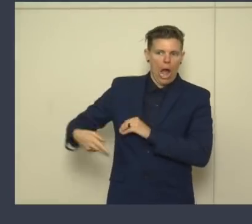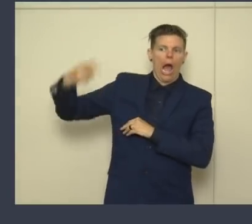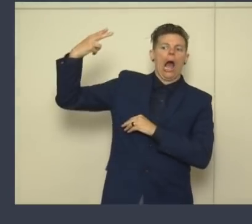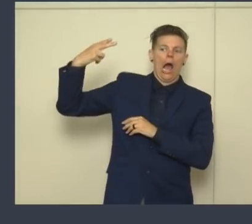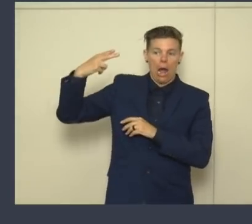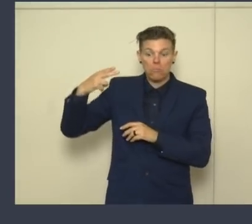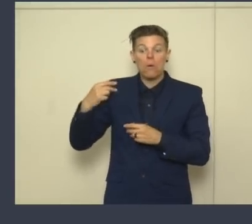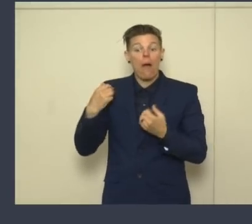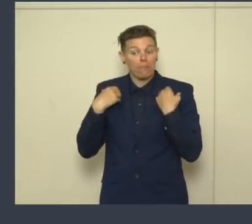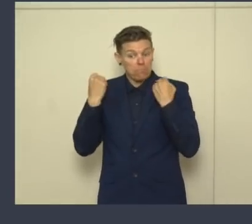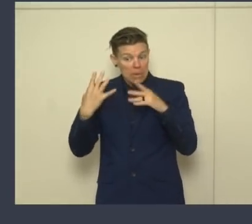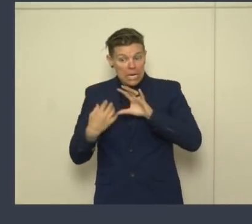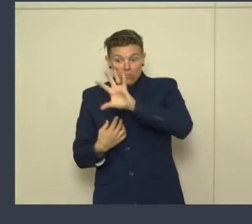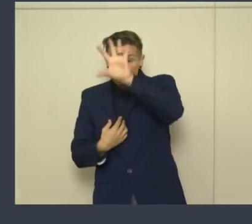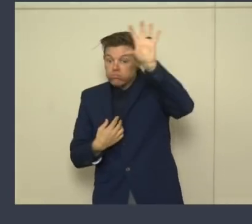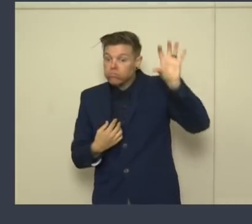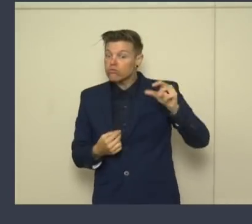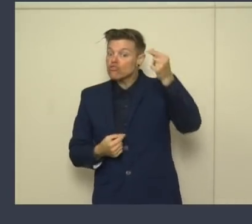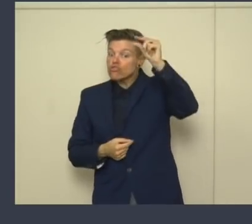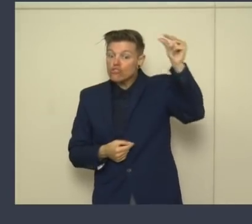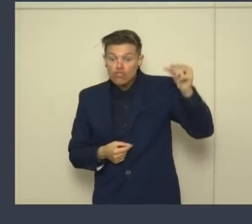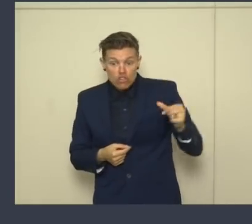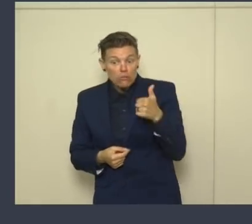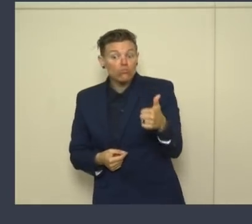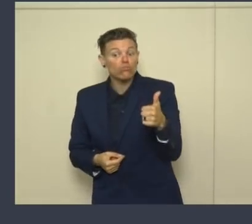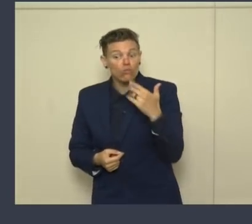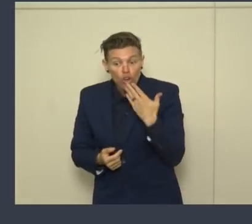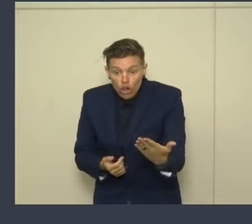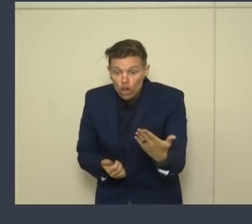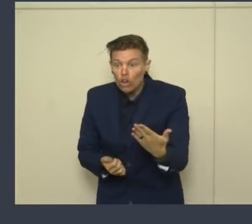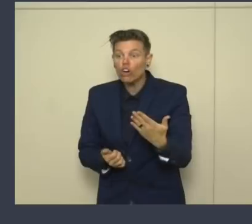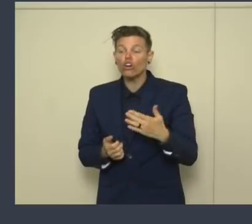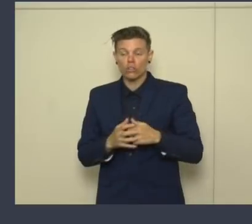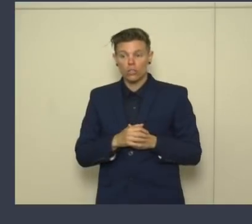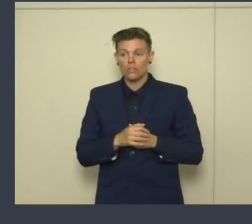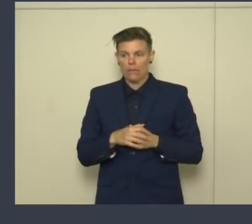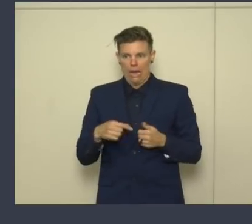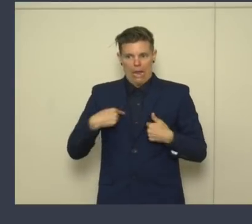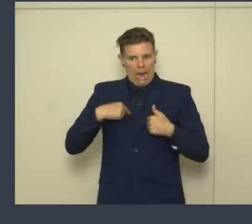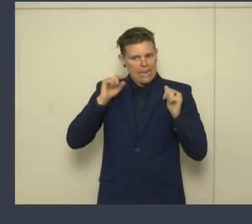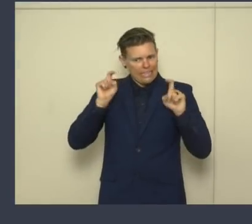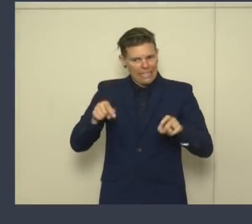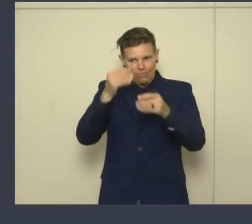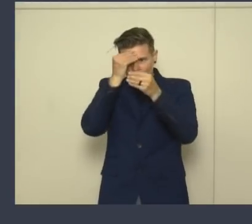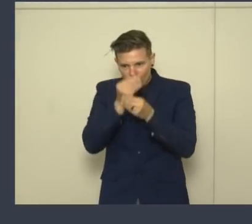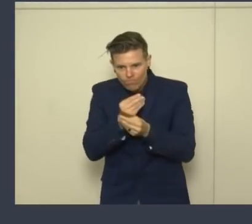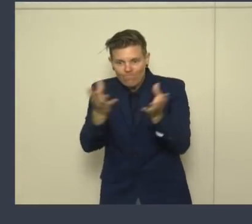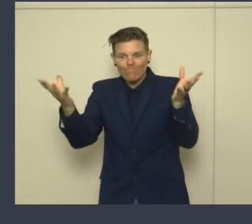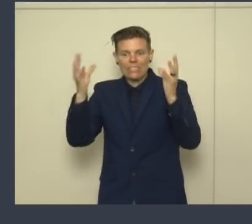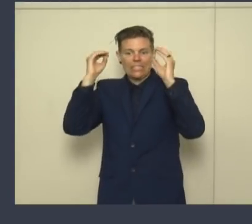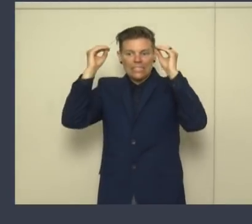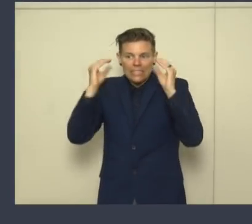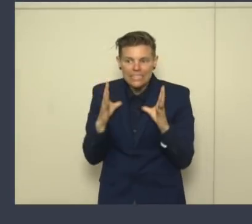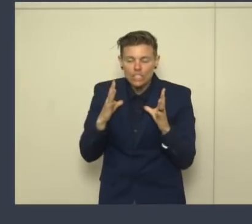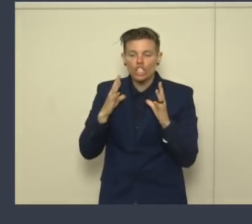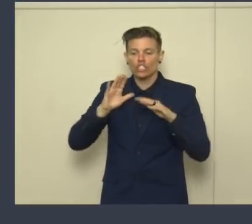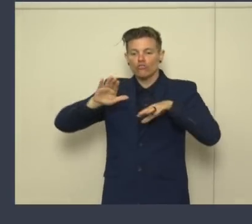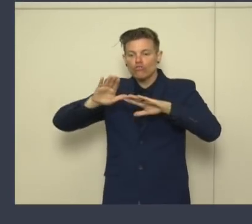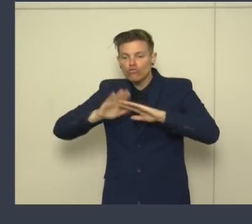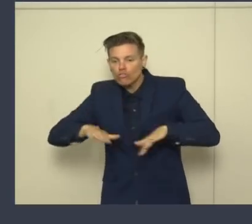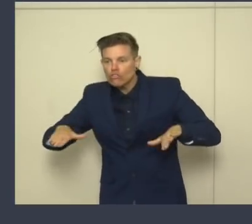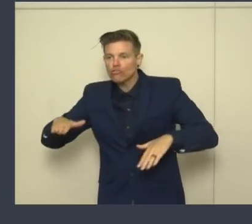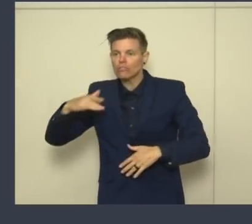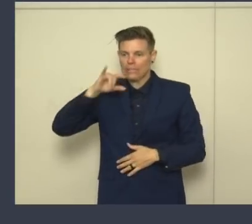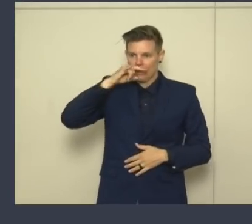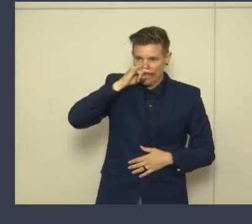able to say that to every educator, every student who comes in, that we're only opening schools